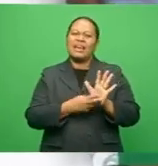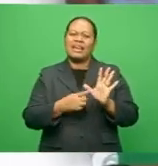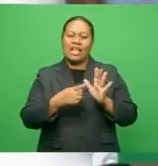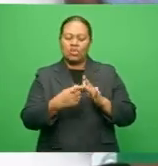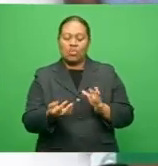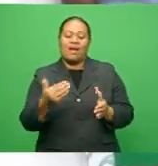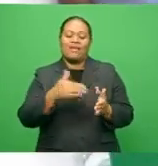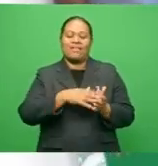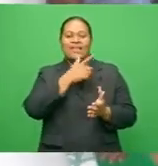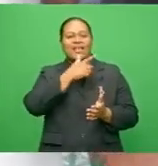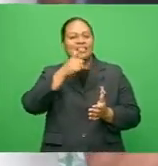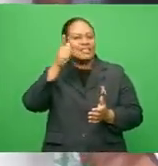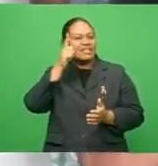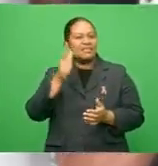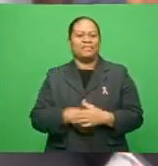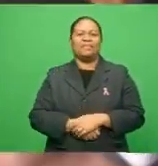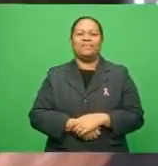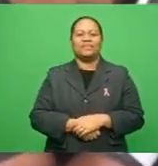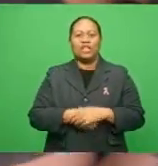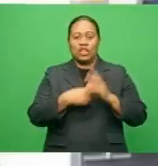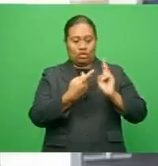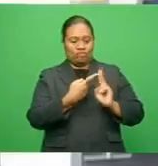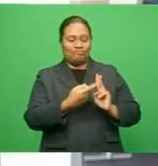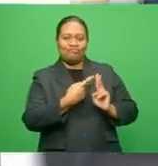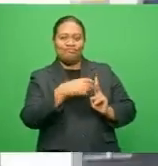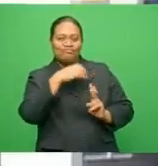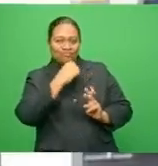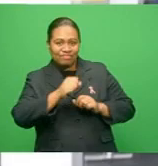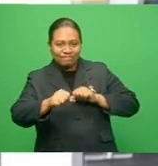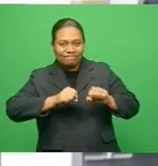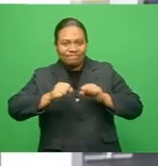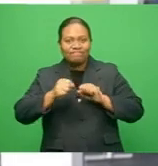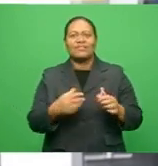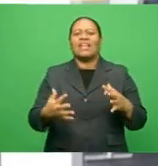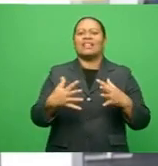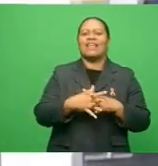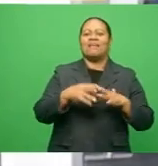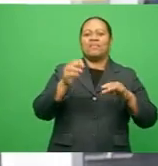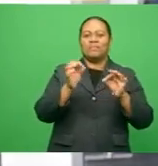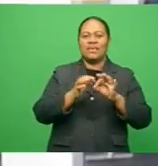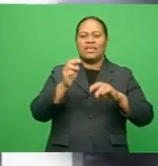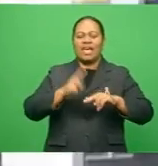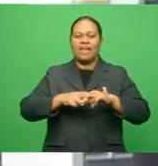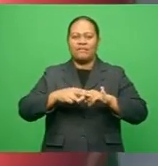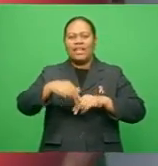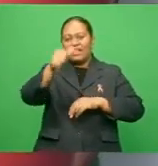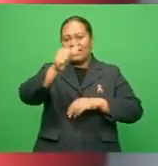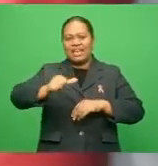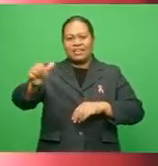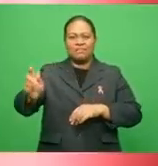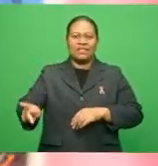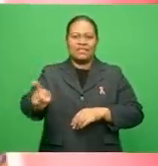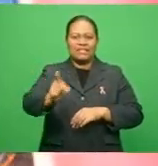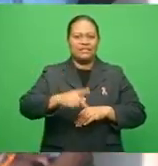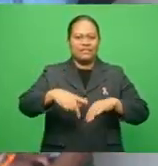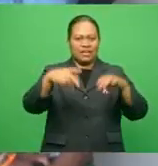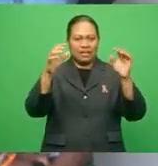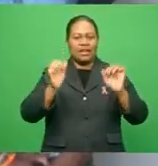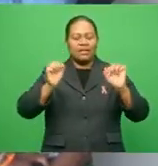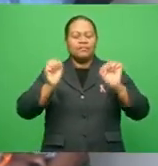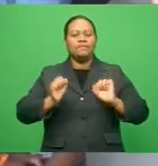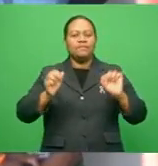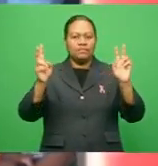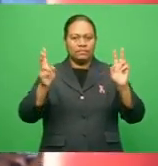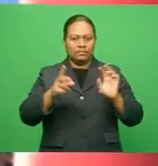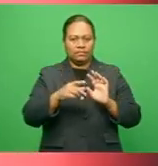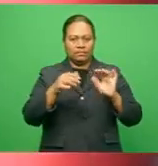yesterday, adding to the hype. The two boxers will fight it out for the WBF Asia Pacific Super Welterweight title. The event will be held